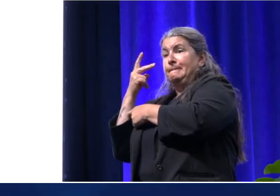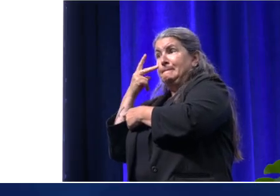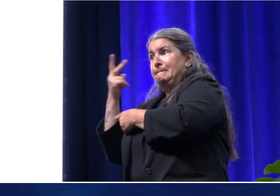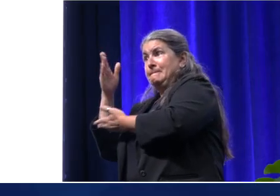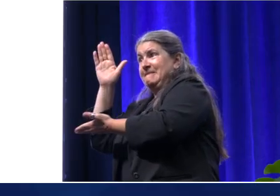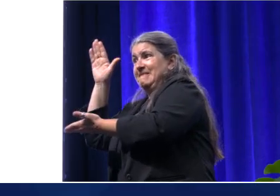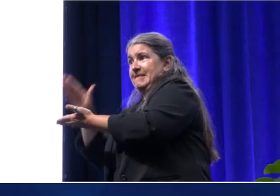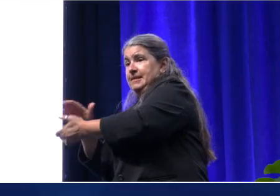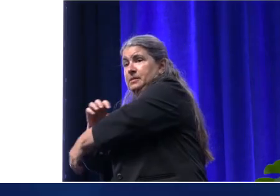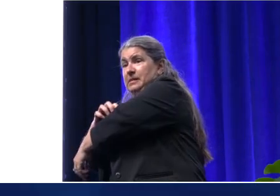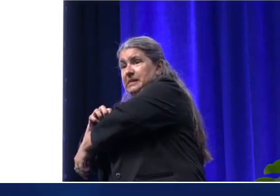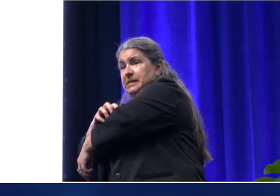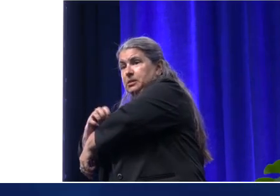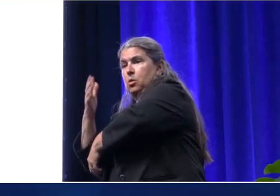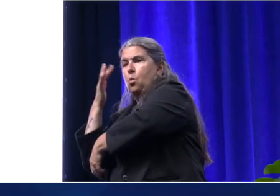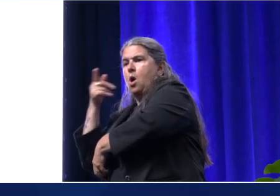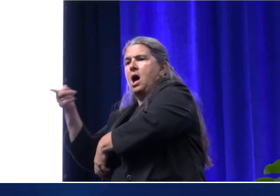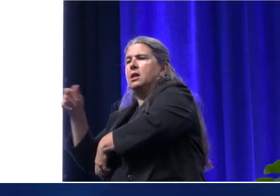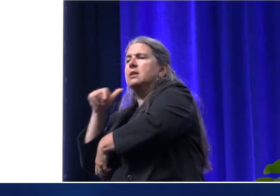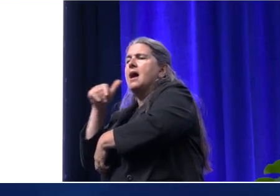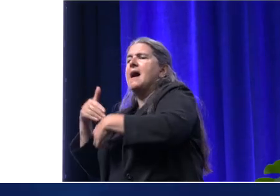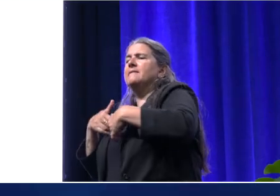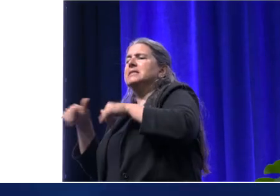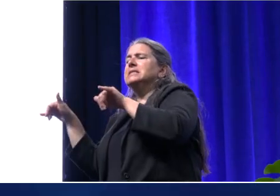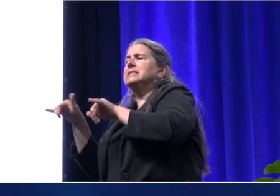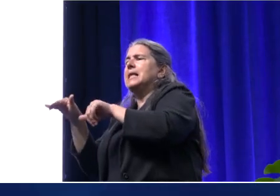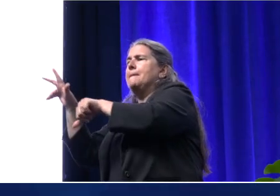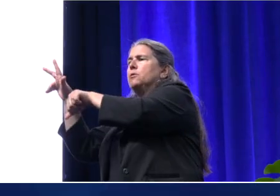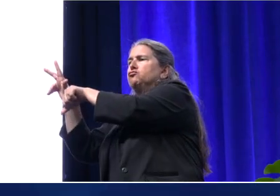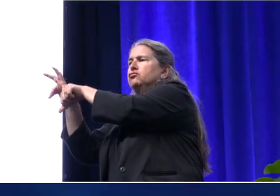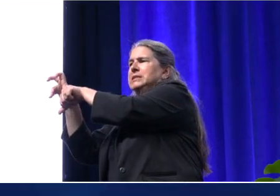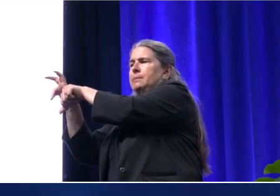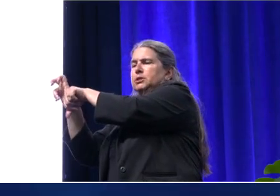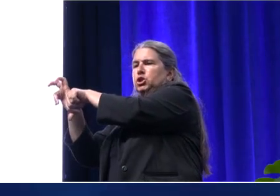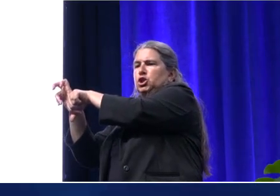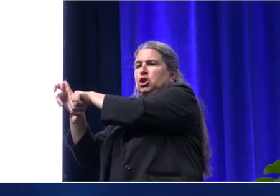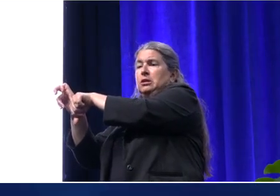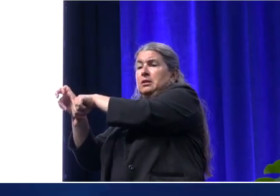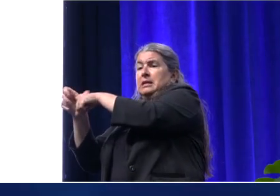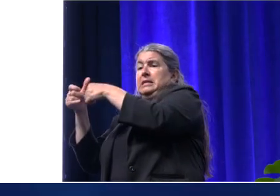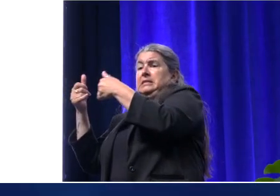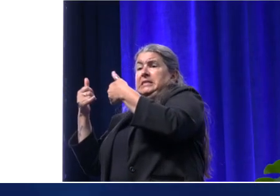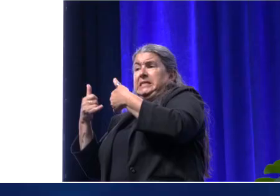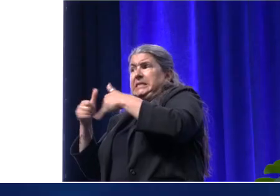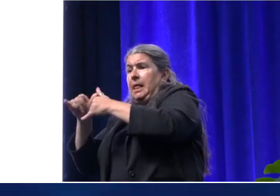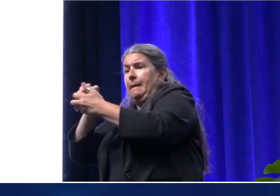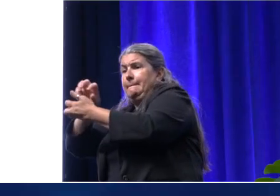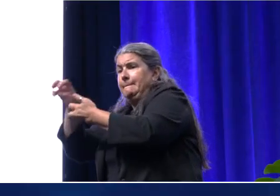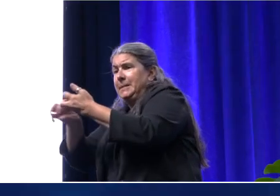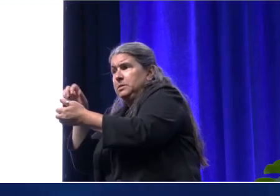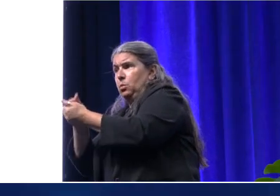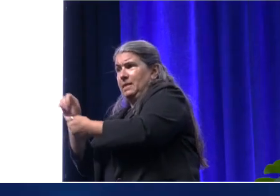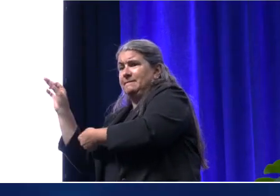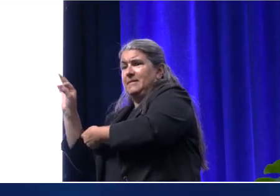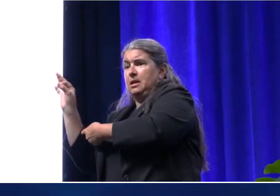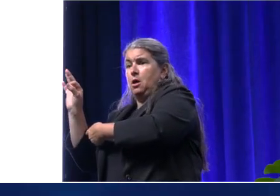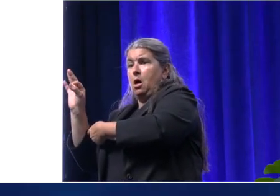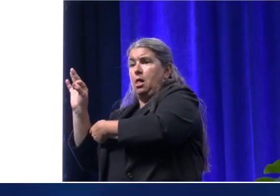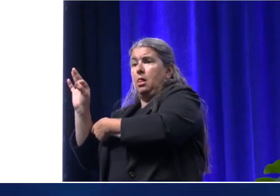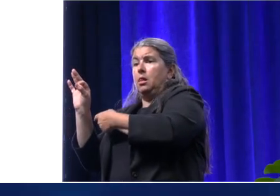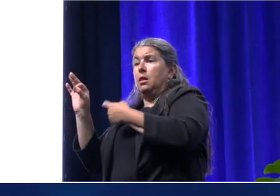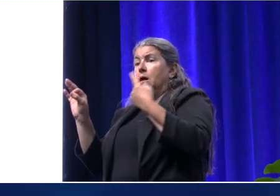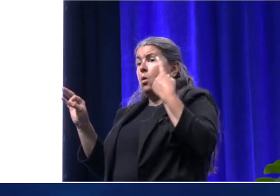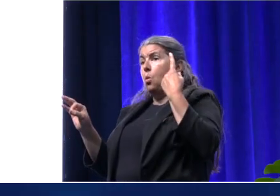from people who are using it. It's still being mixed in with the fentanyl, but the sedation for medetomidine is much more intense than